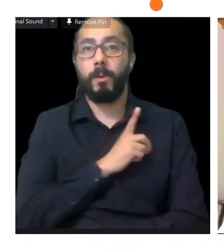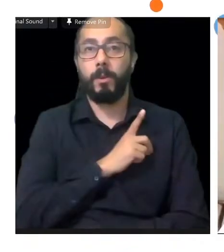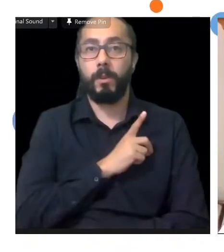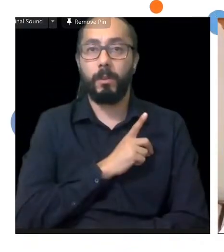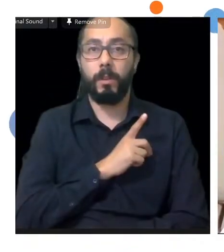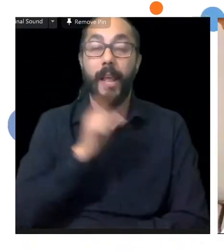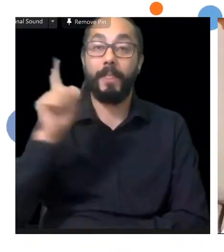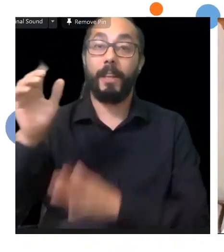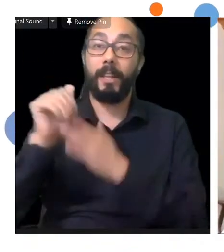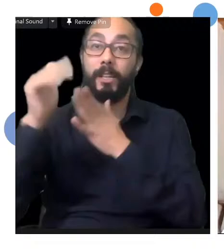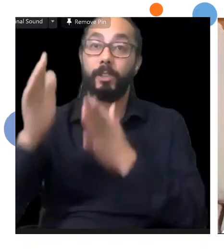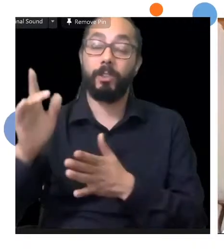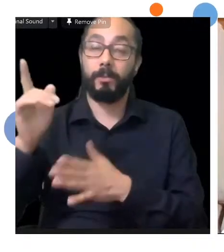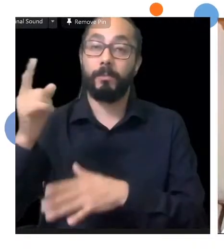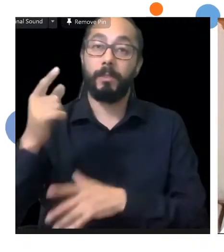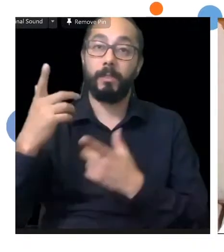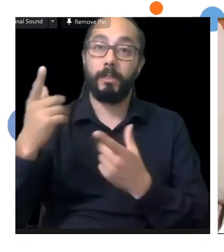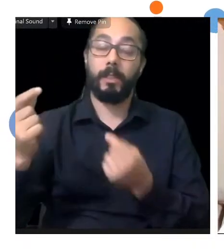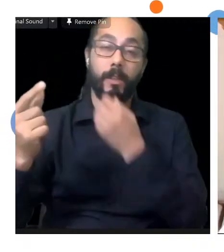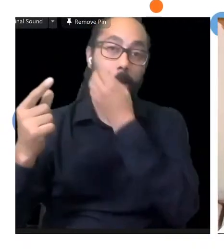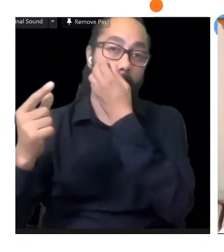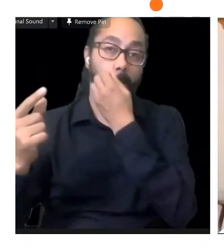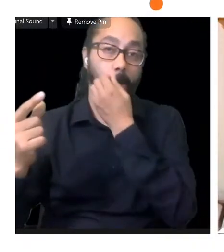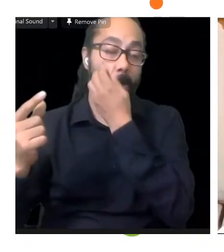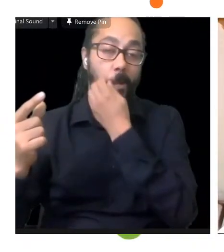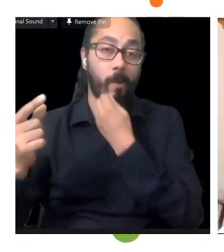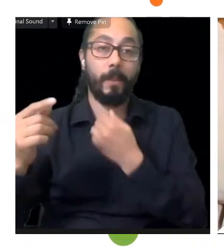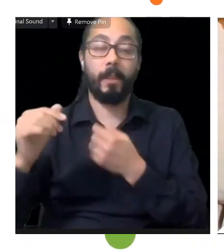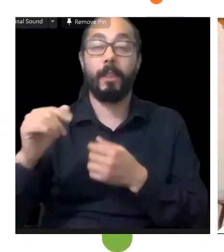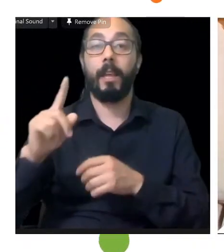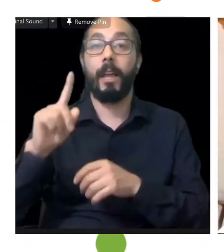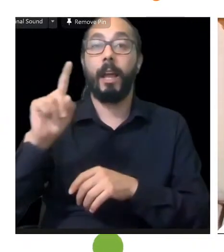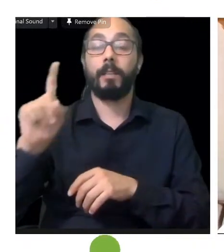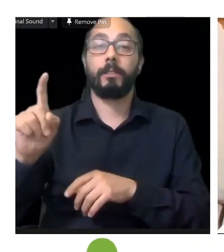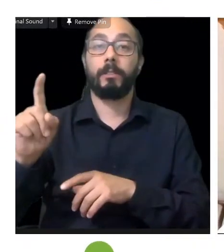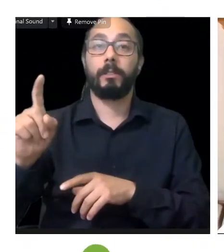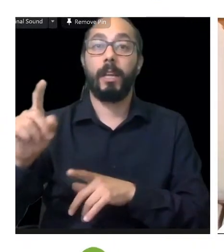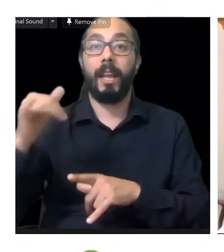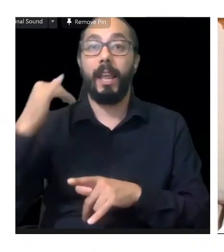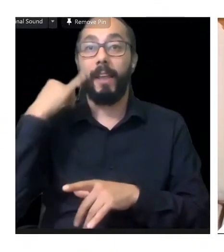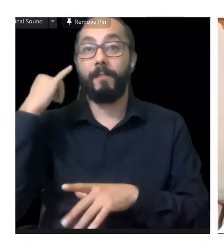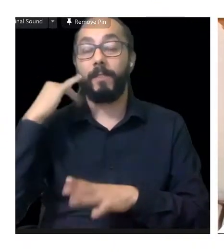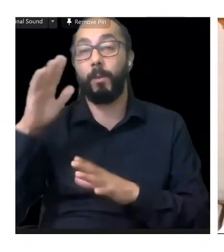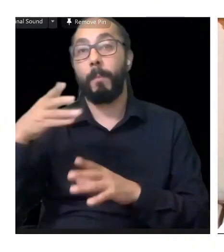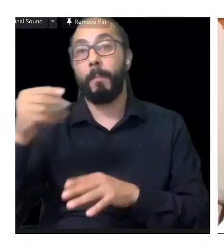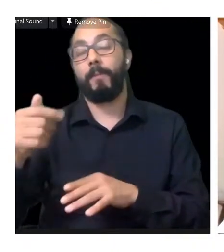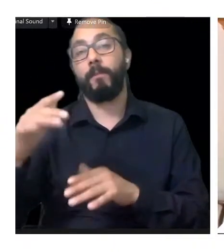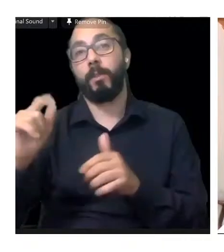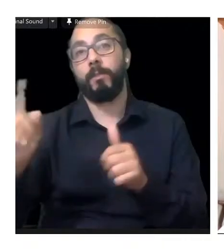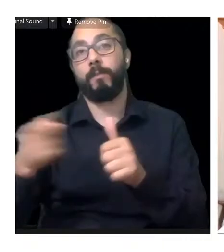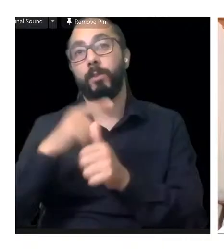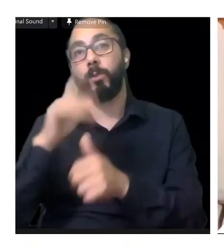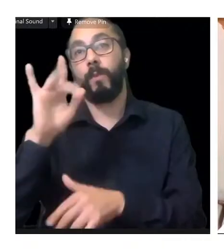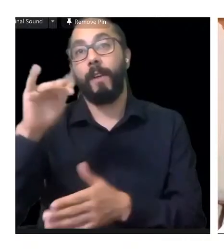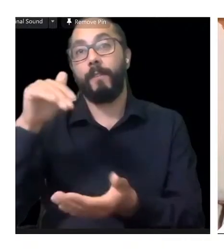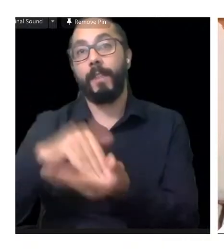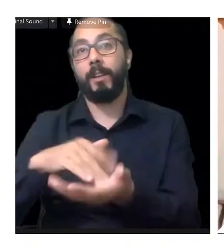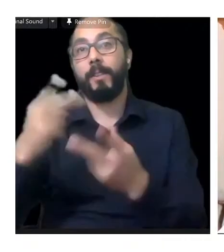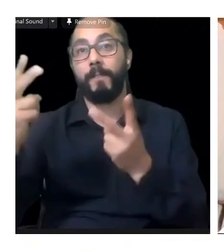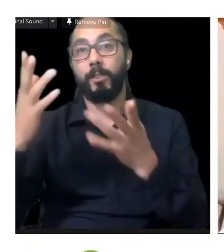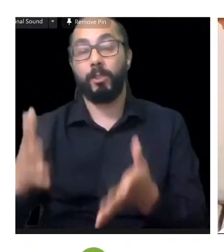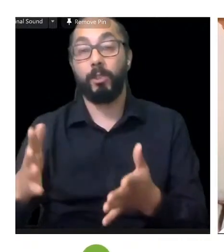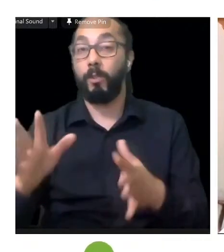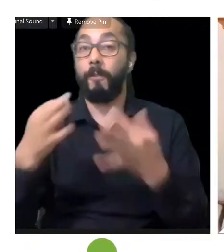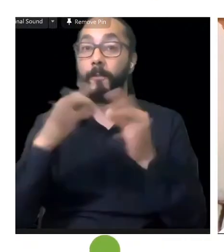the foundation would pay, once they reopened, for the first 25,000 visitors. So there would be free